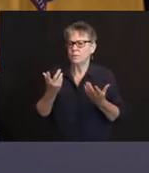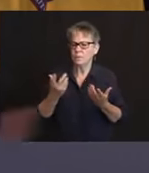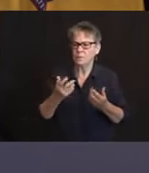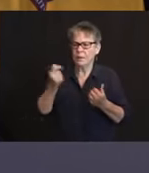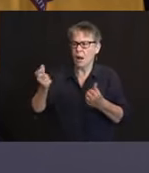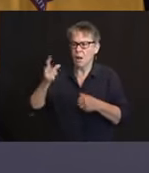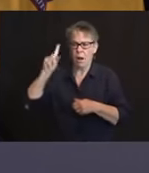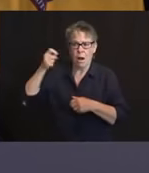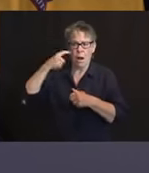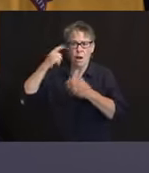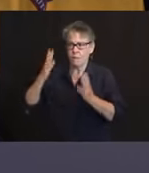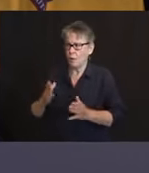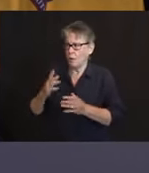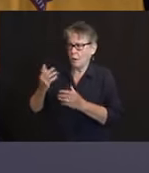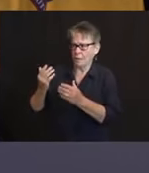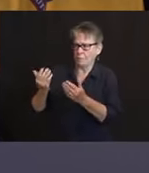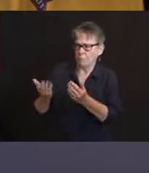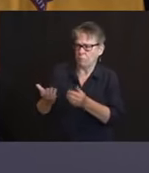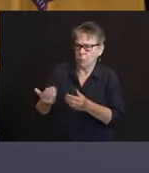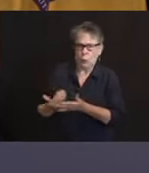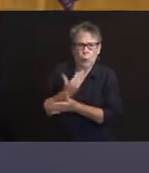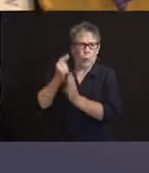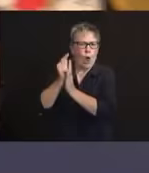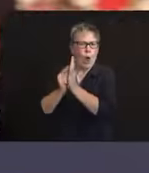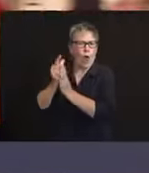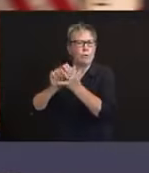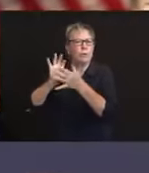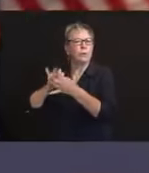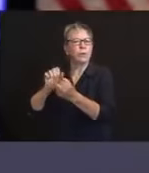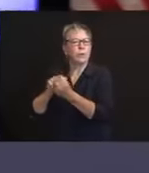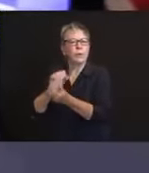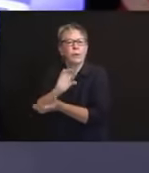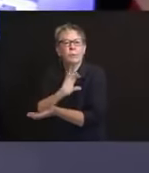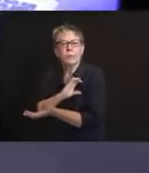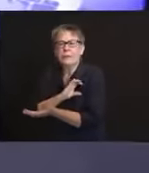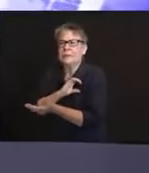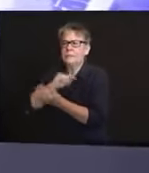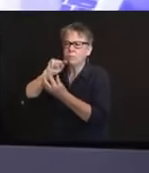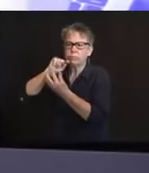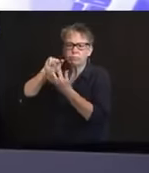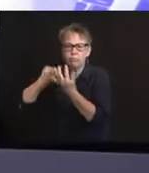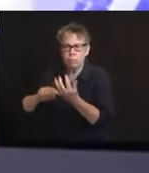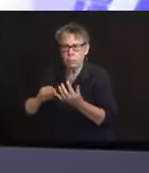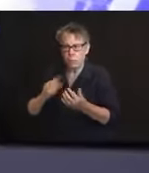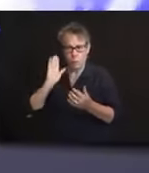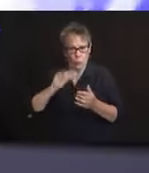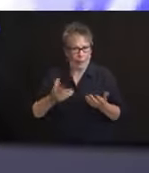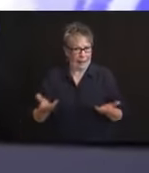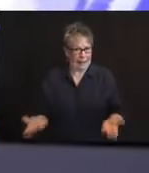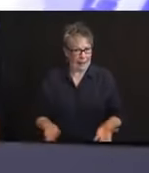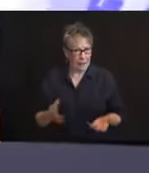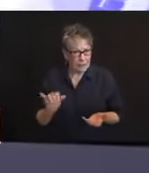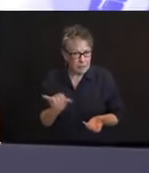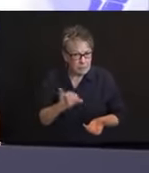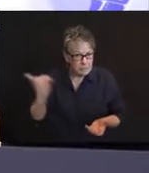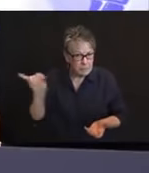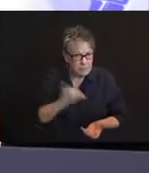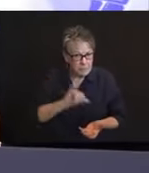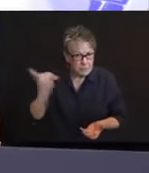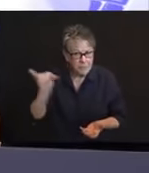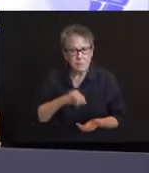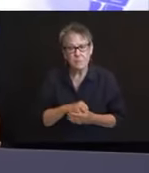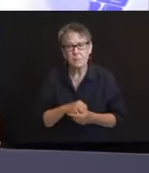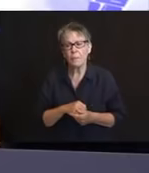Judy, the age. Did you disclose the age? I can't recall. I didn't. We usually try to keep that quiet, at least